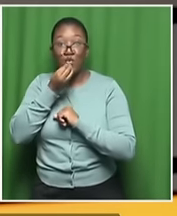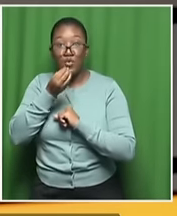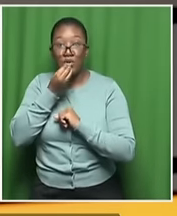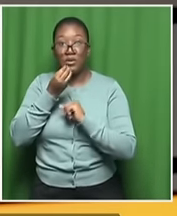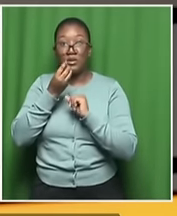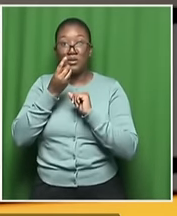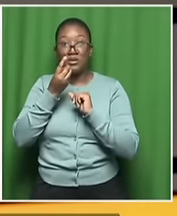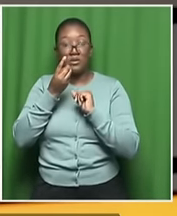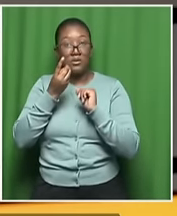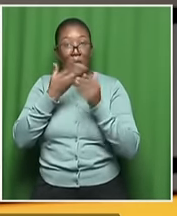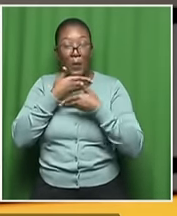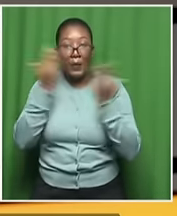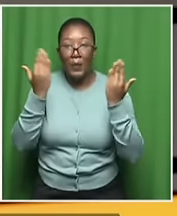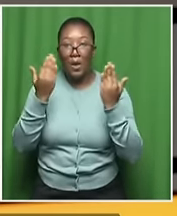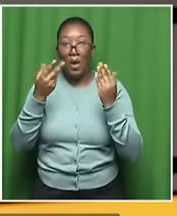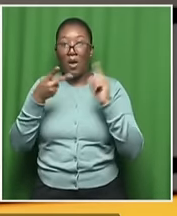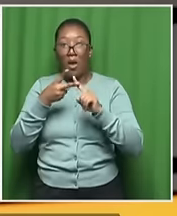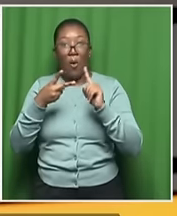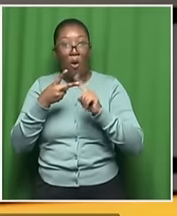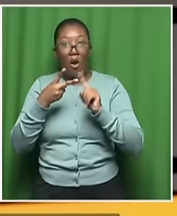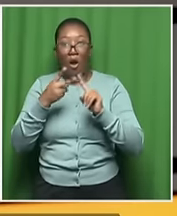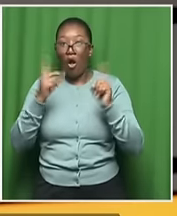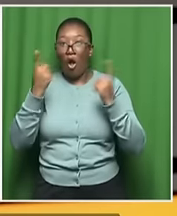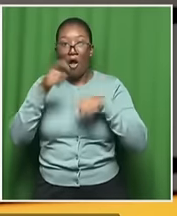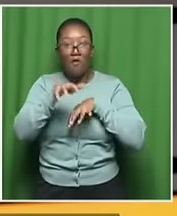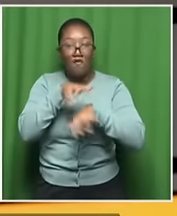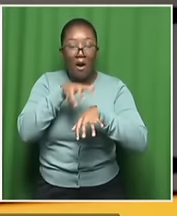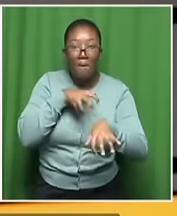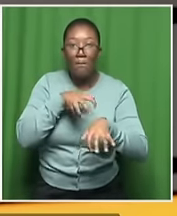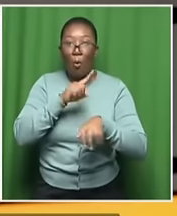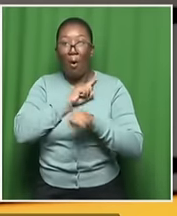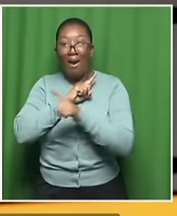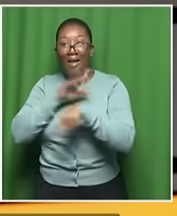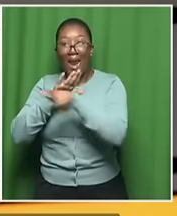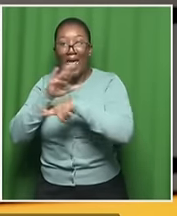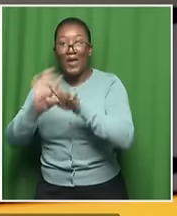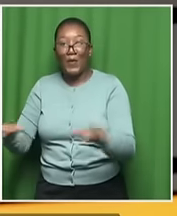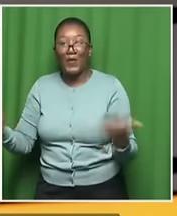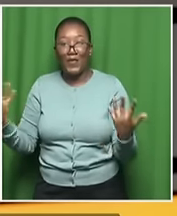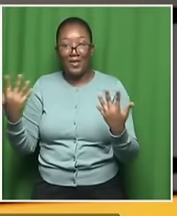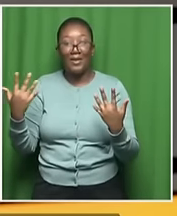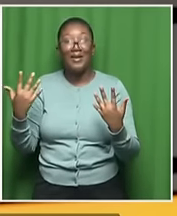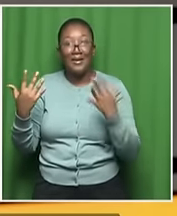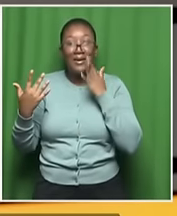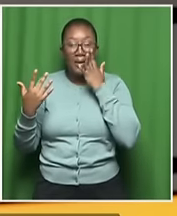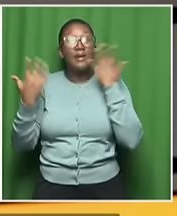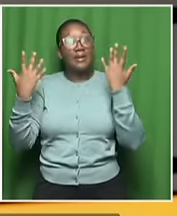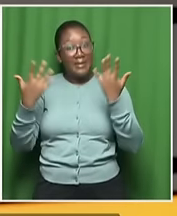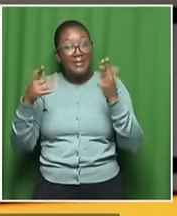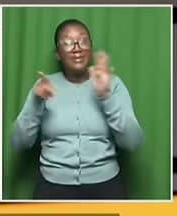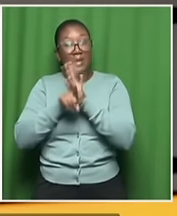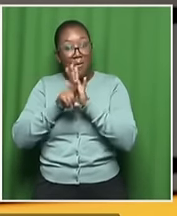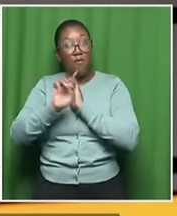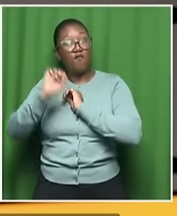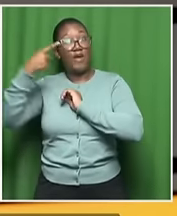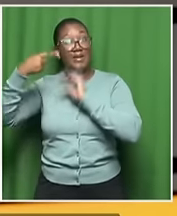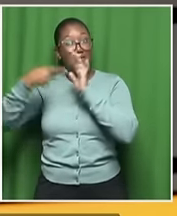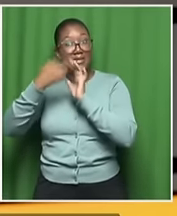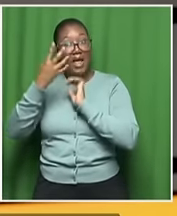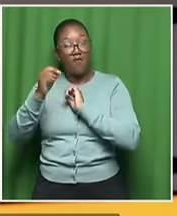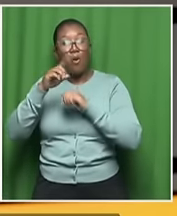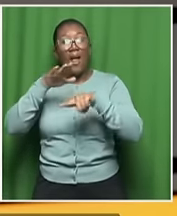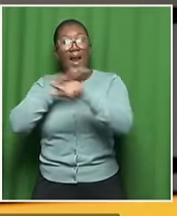And previously I referred, for instance, for mentorships. But with that, we must have a land bank